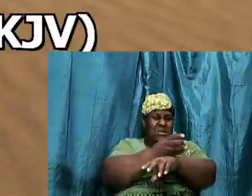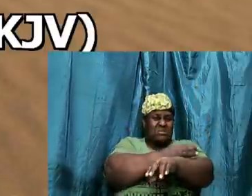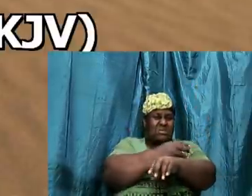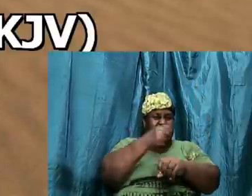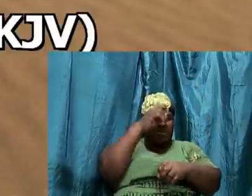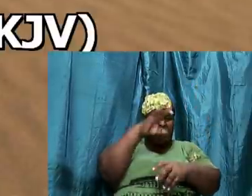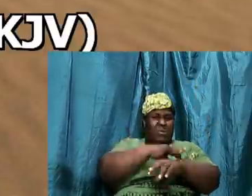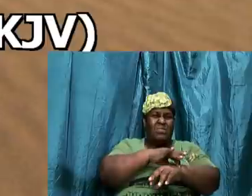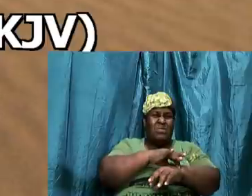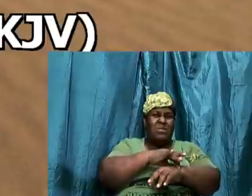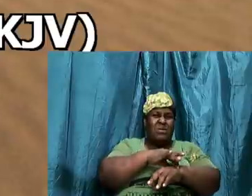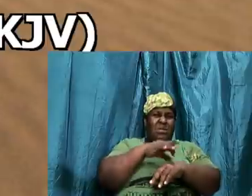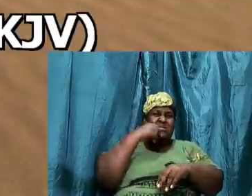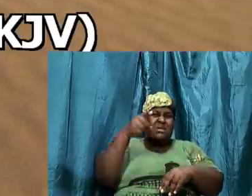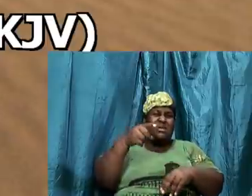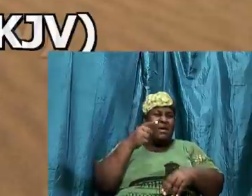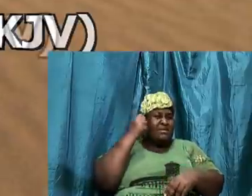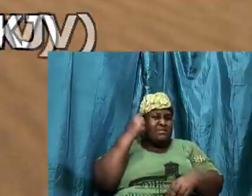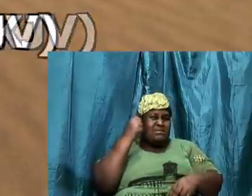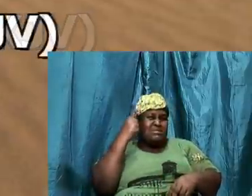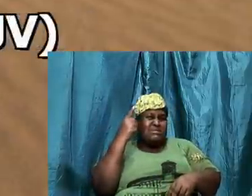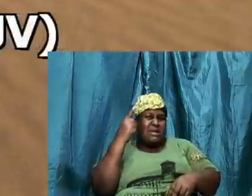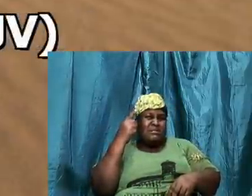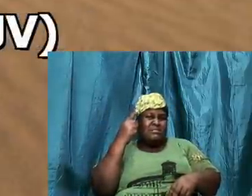hast understanding.